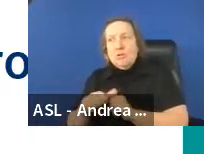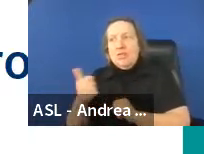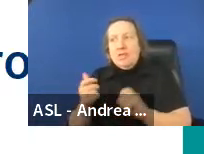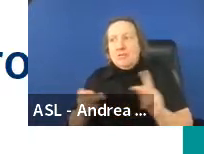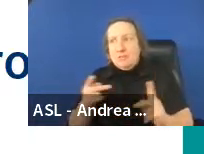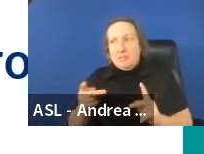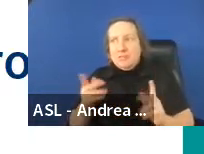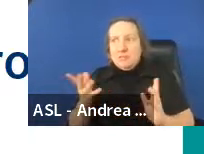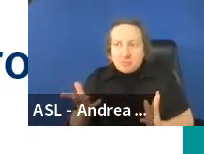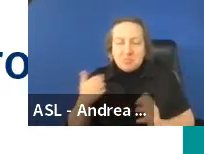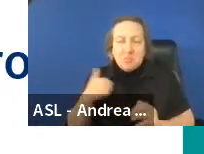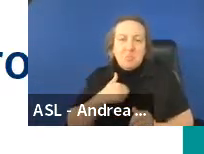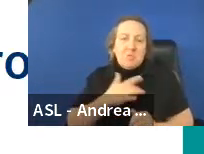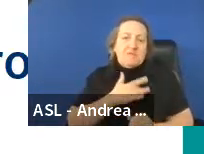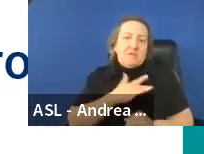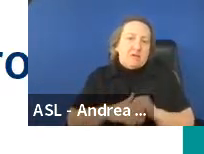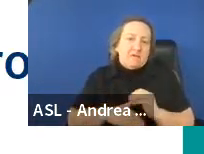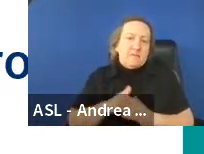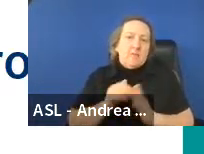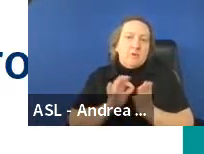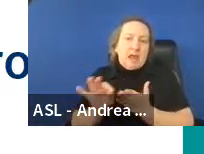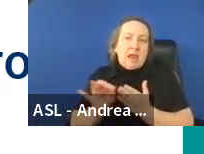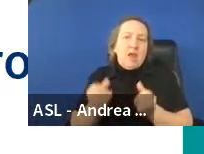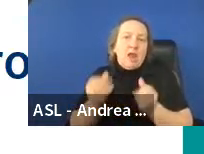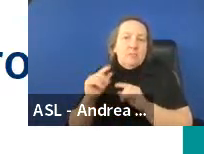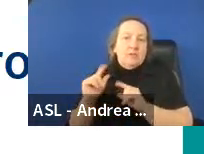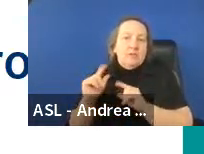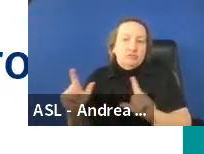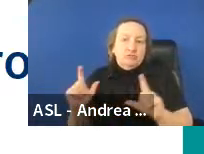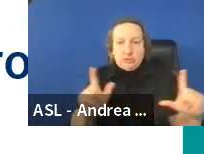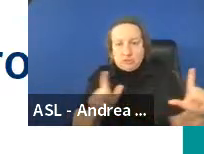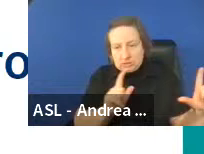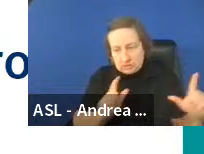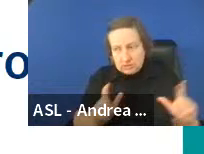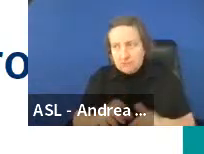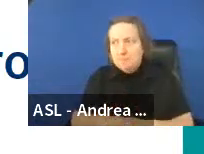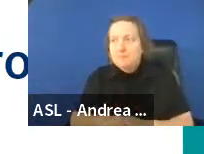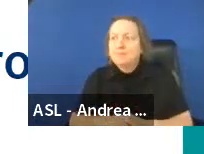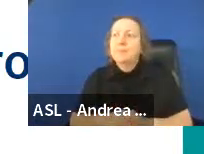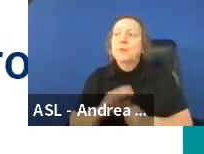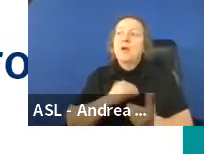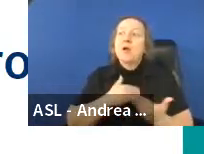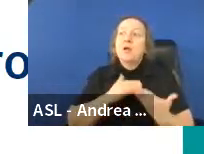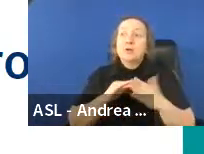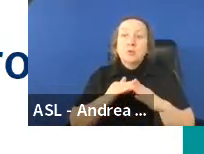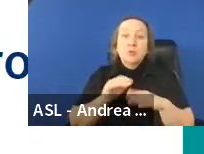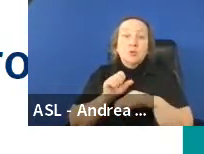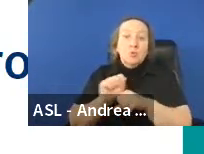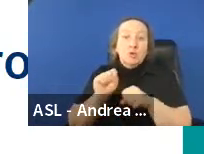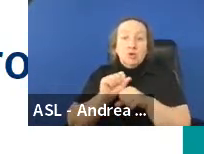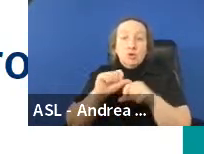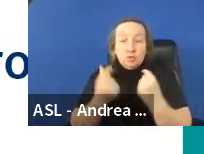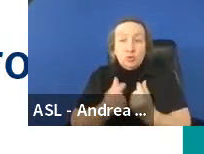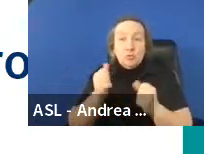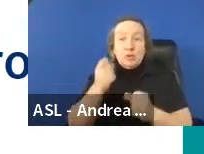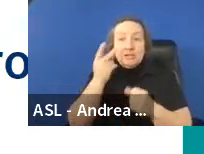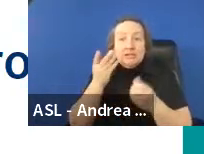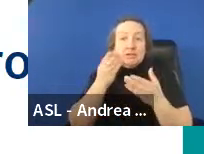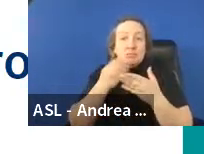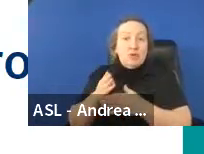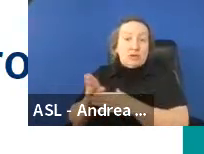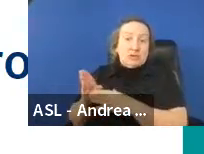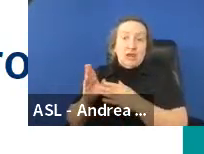we just felt comfortable just to count the number of screens. And if our community working group, you can see here the breakdown of